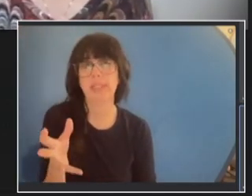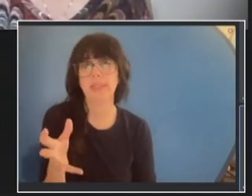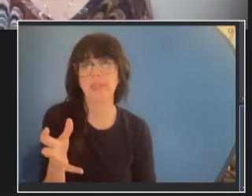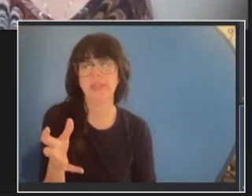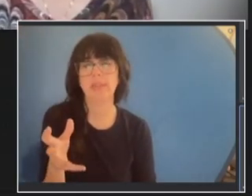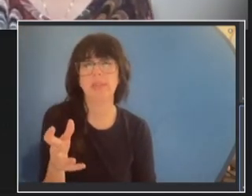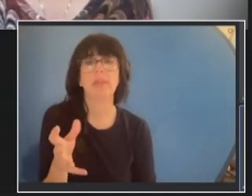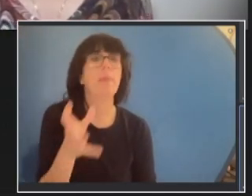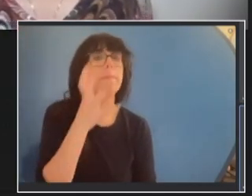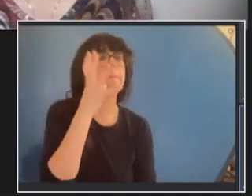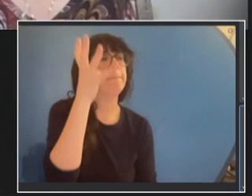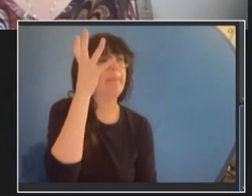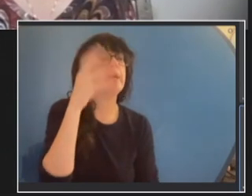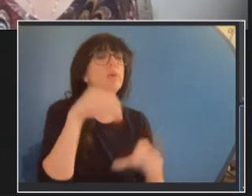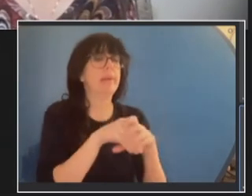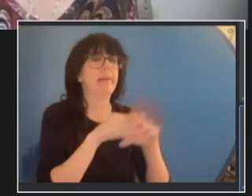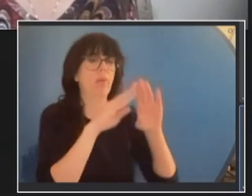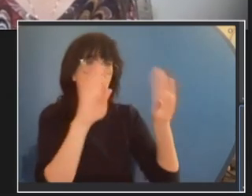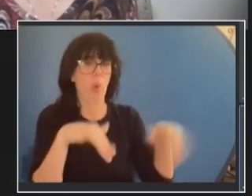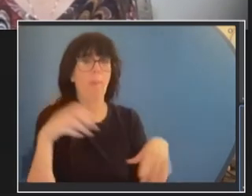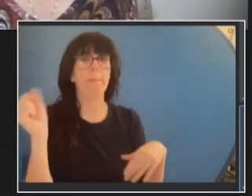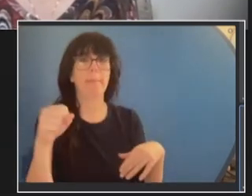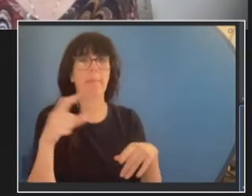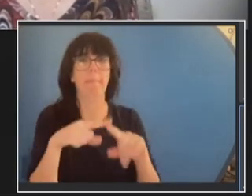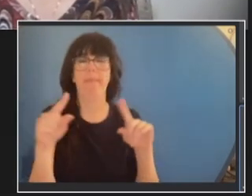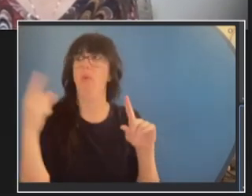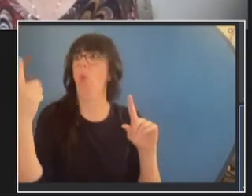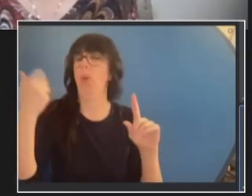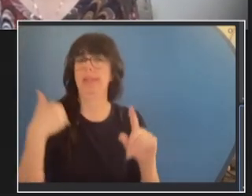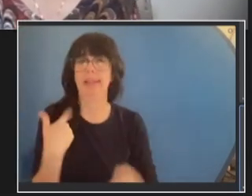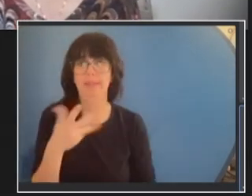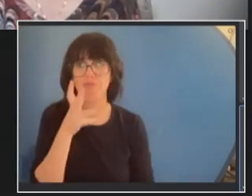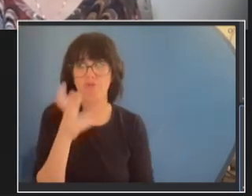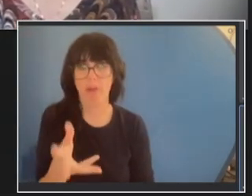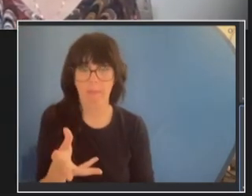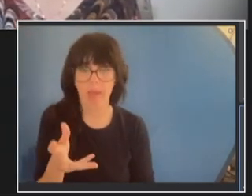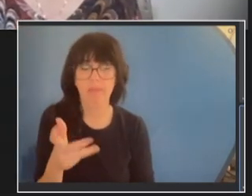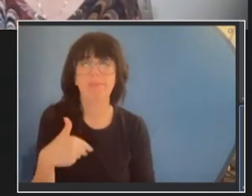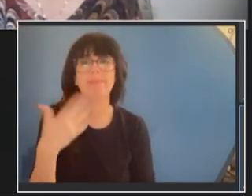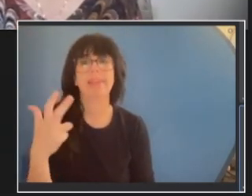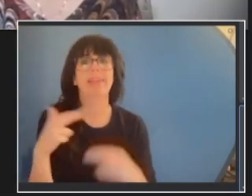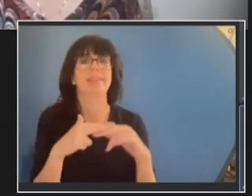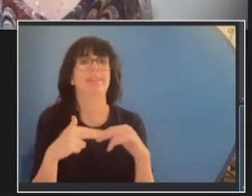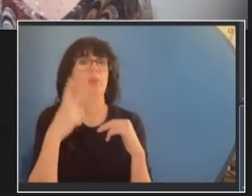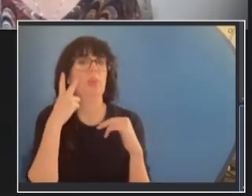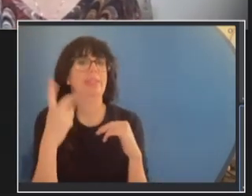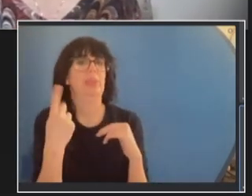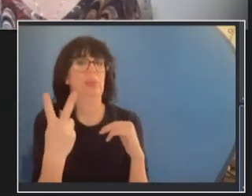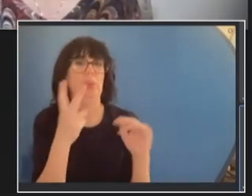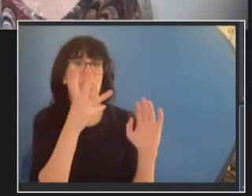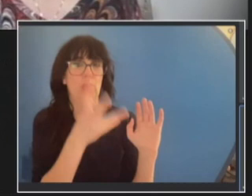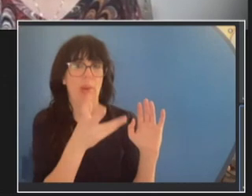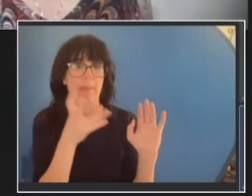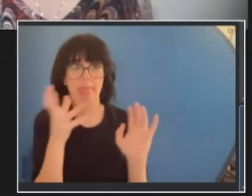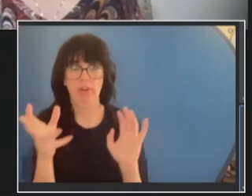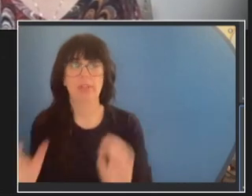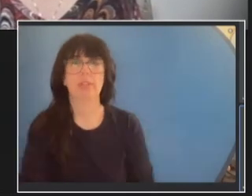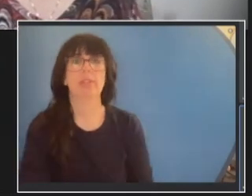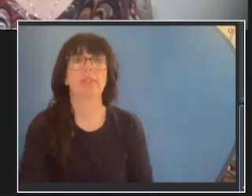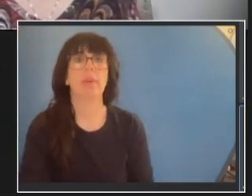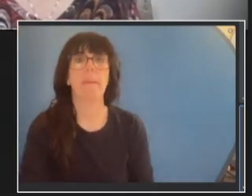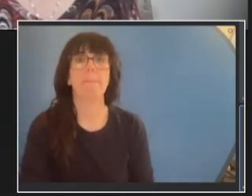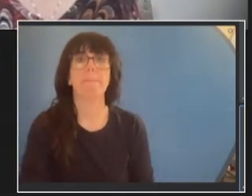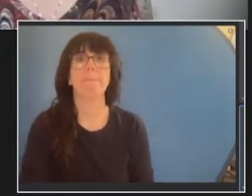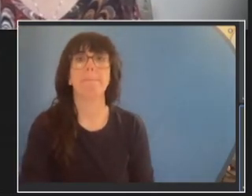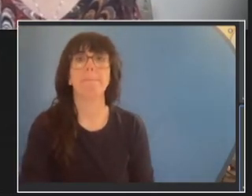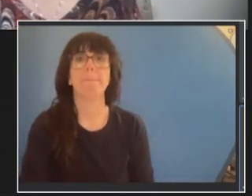the household, but there was always a grandmother in the house. And the next slide shows those two grandmothers. My grandmother